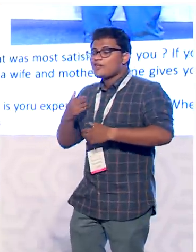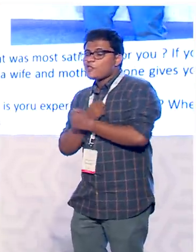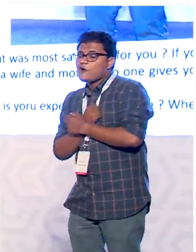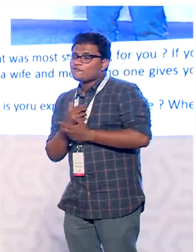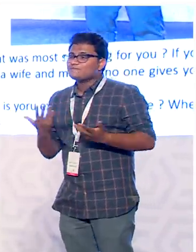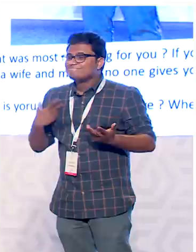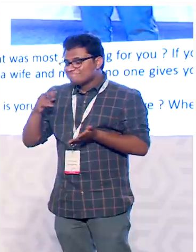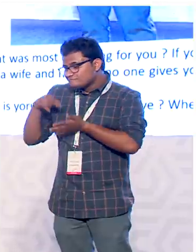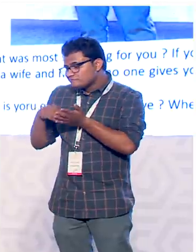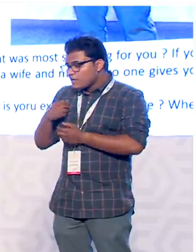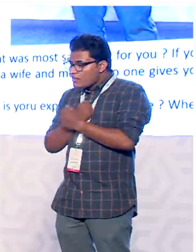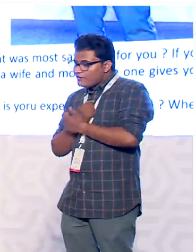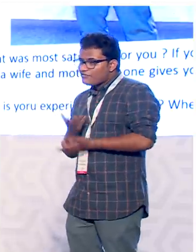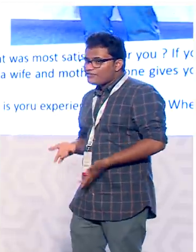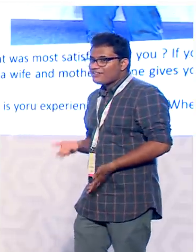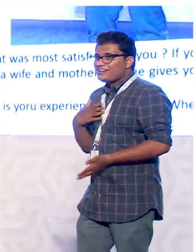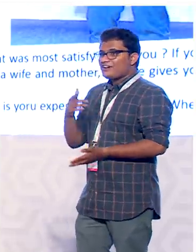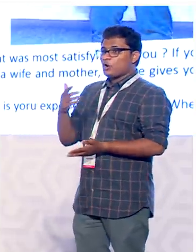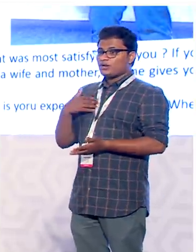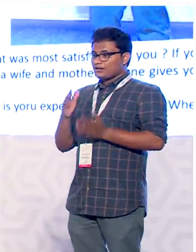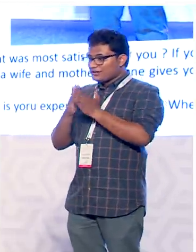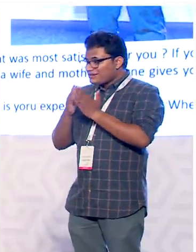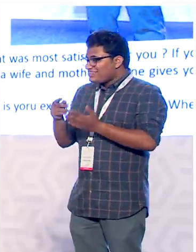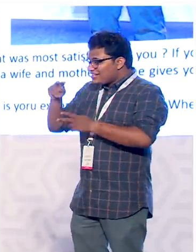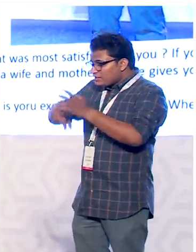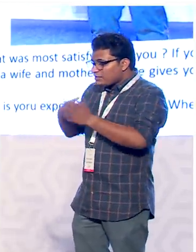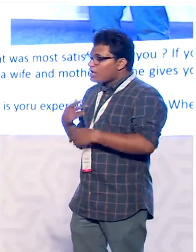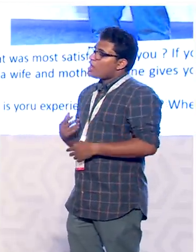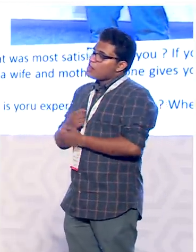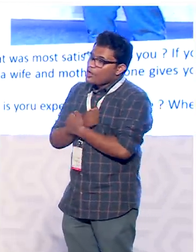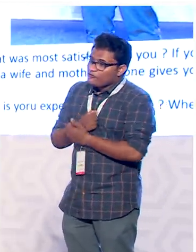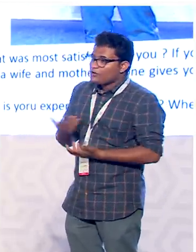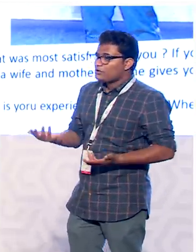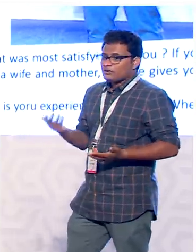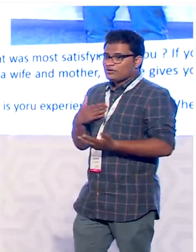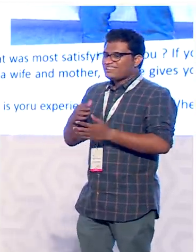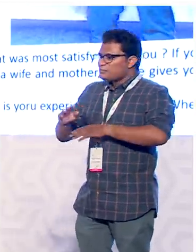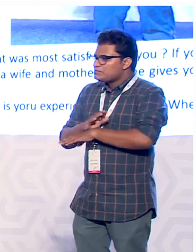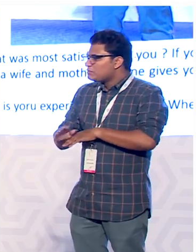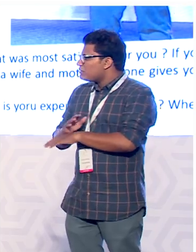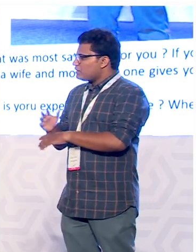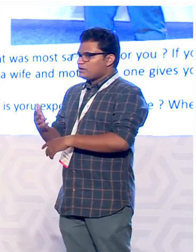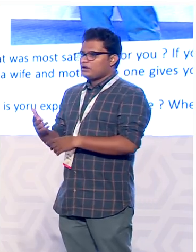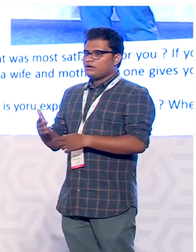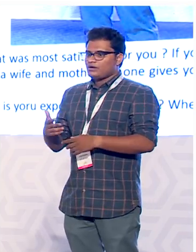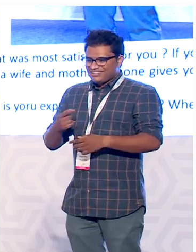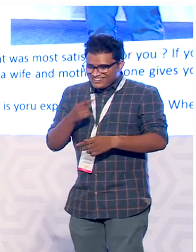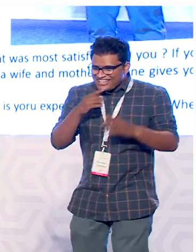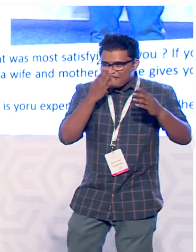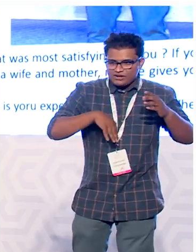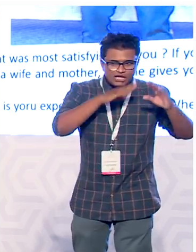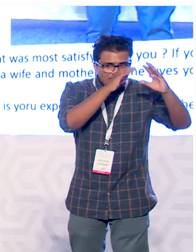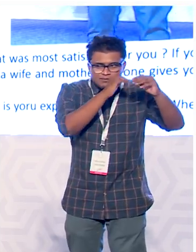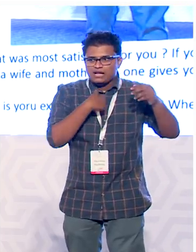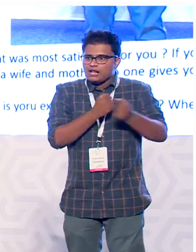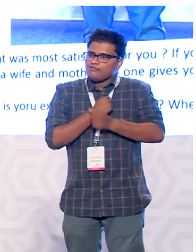read, you know, literature which talks about romance, it'll never happen. When you're like busy doing something, probably taking